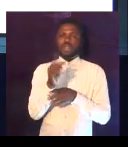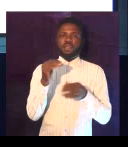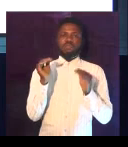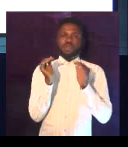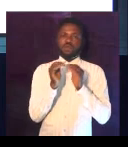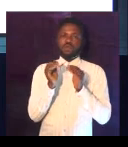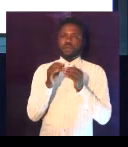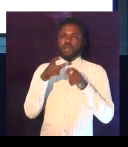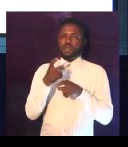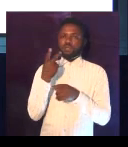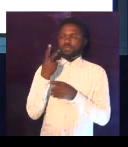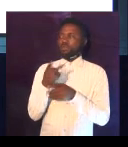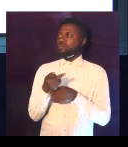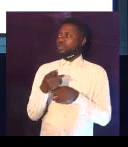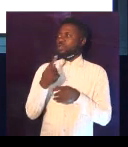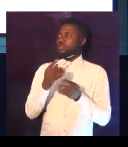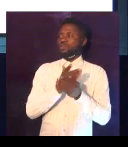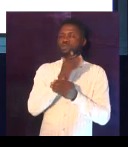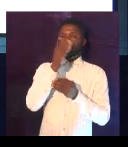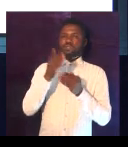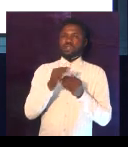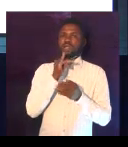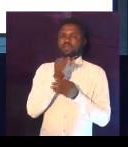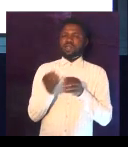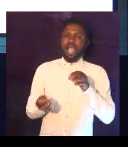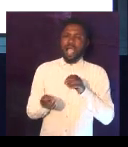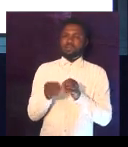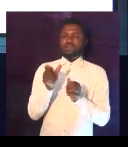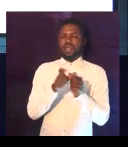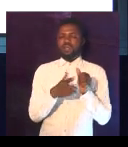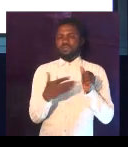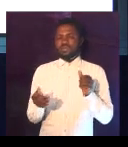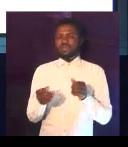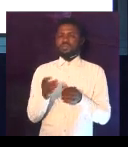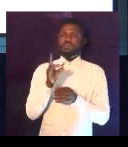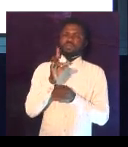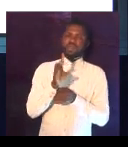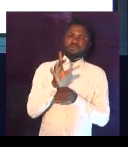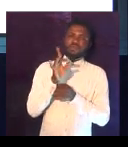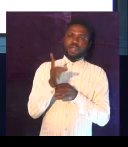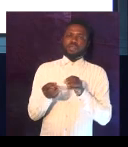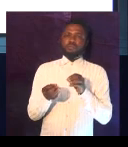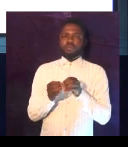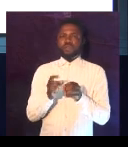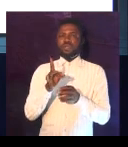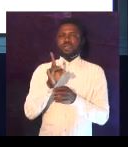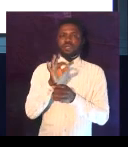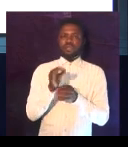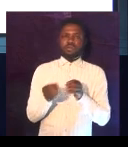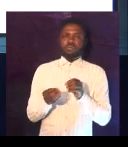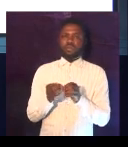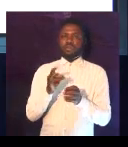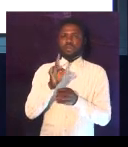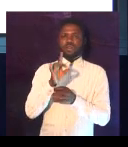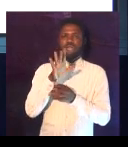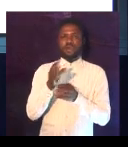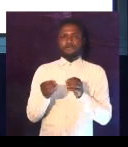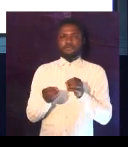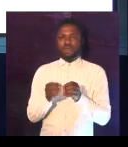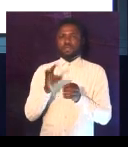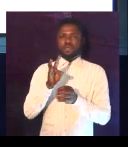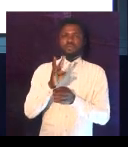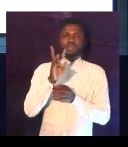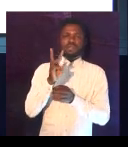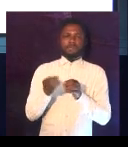and share them equally. So let's go. The total pulse rate is adding everything: 78 plus 89 plus 85 plus 80